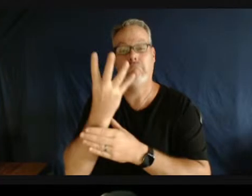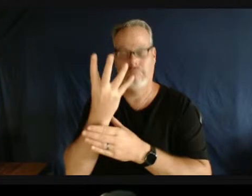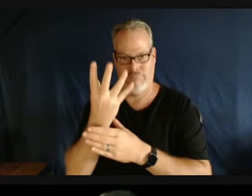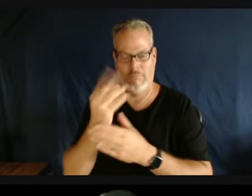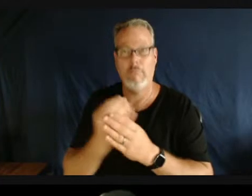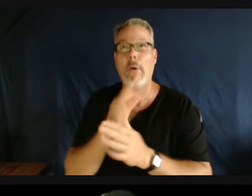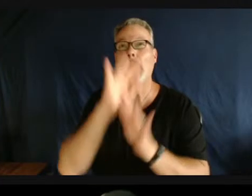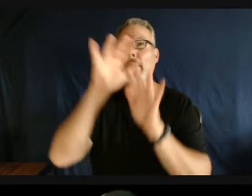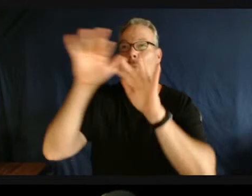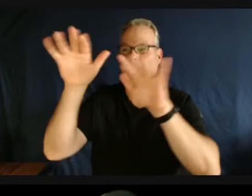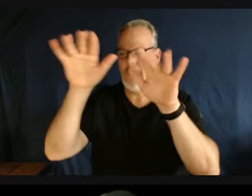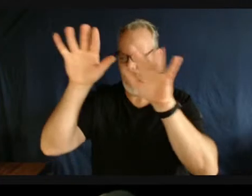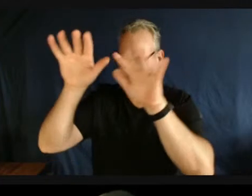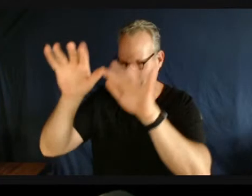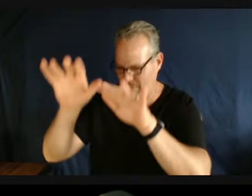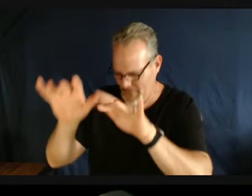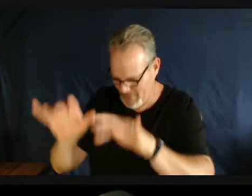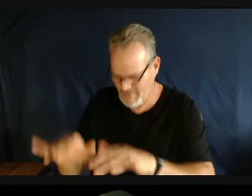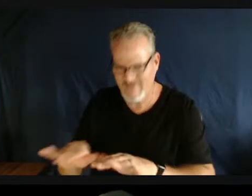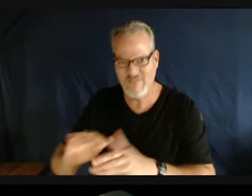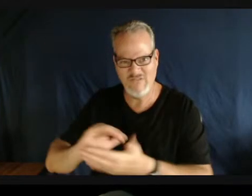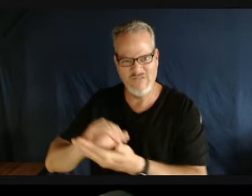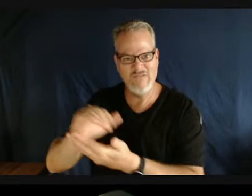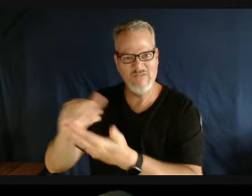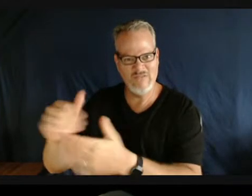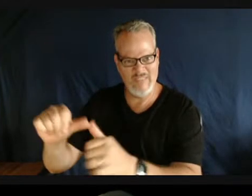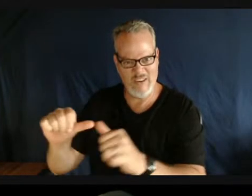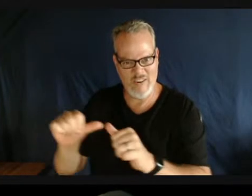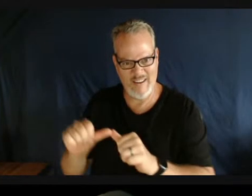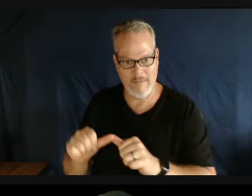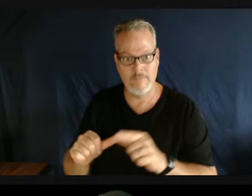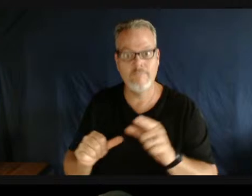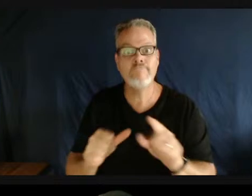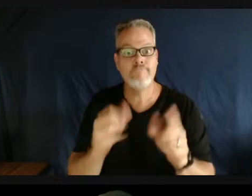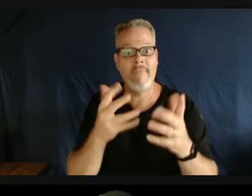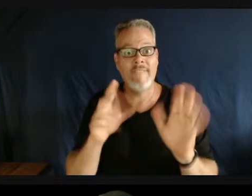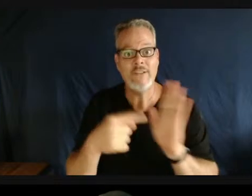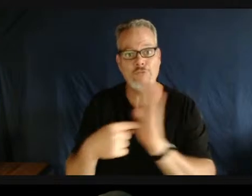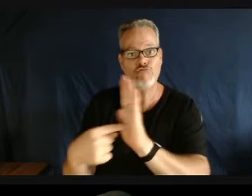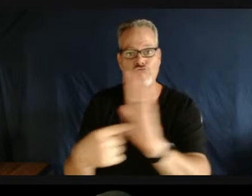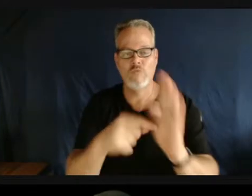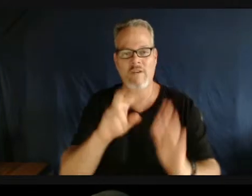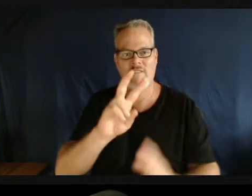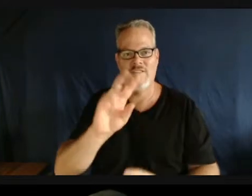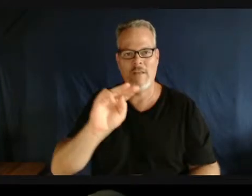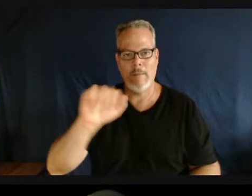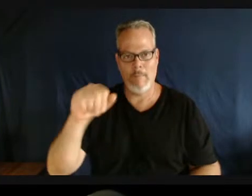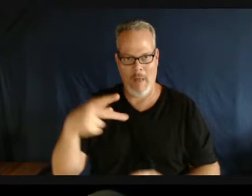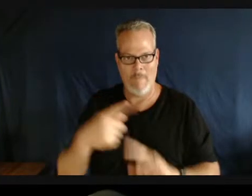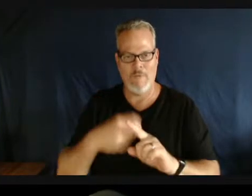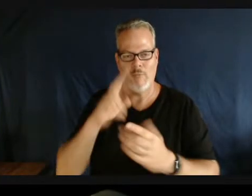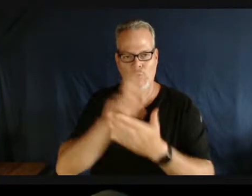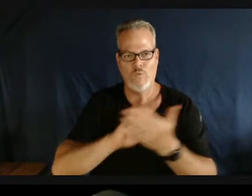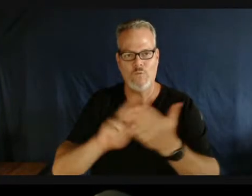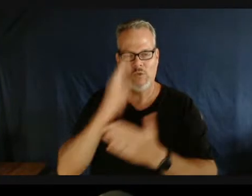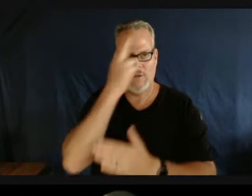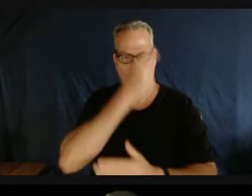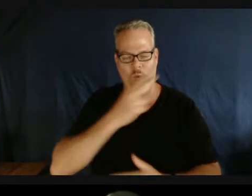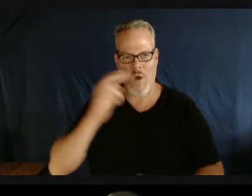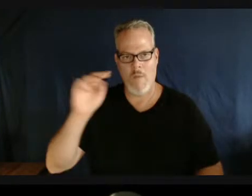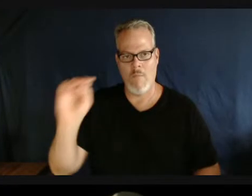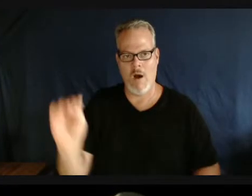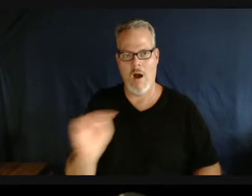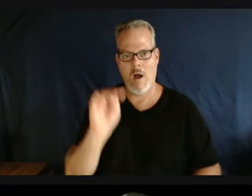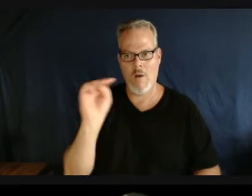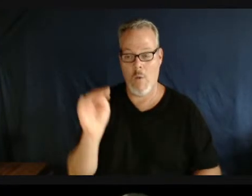So as we've shared, the VMAP project is this, a VOG measurement and prediction project from University of Hawaii at Manoa. They're